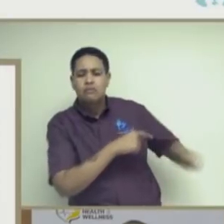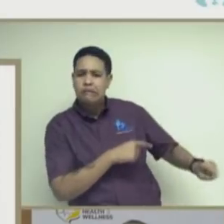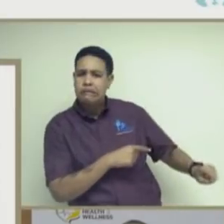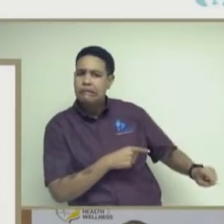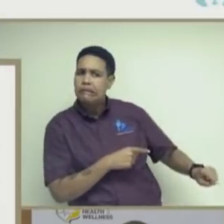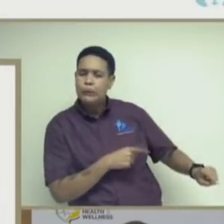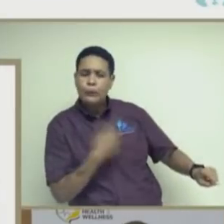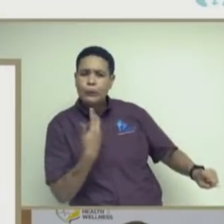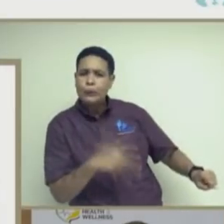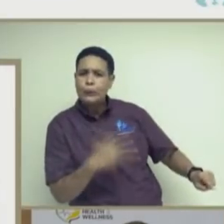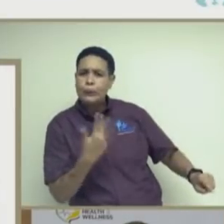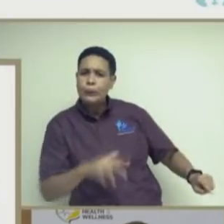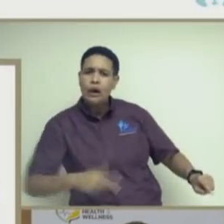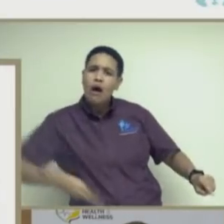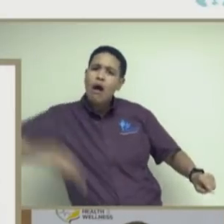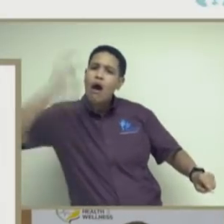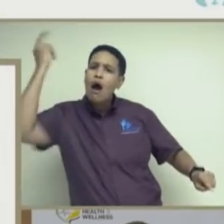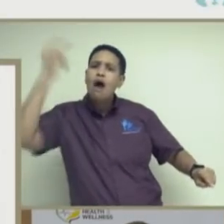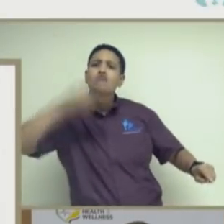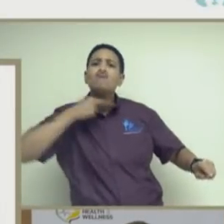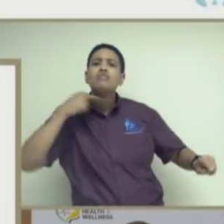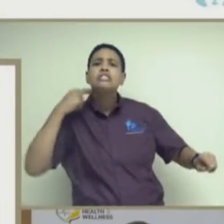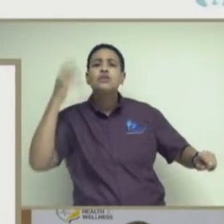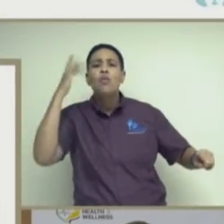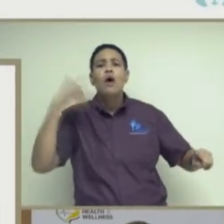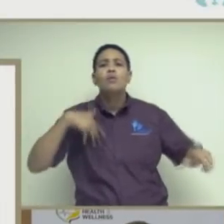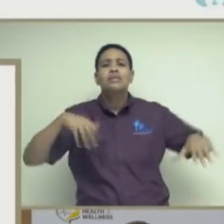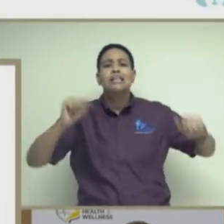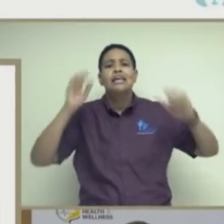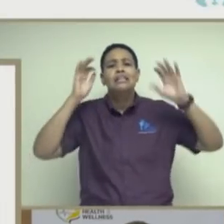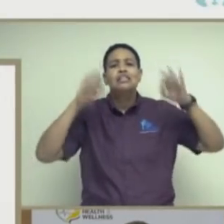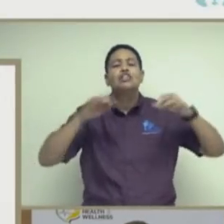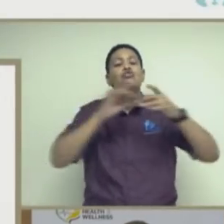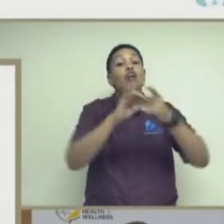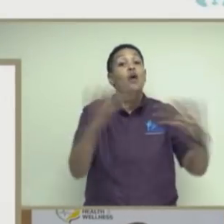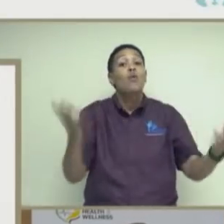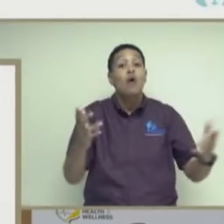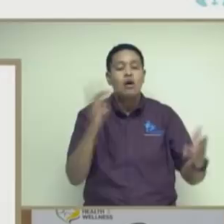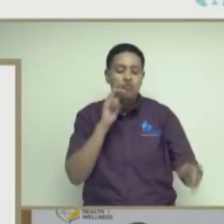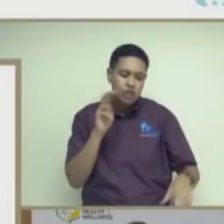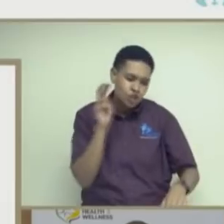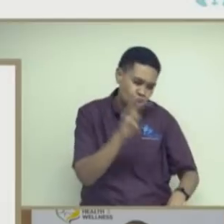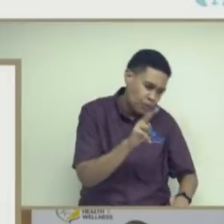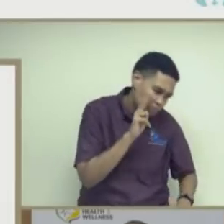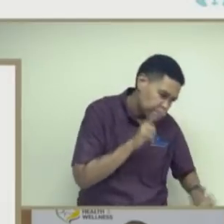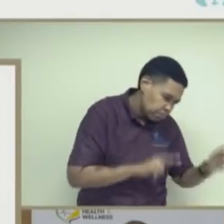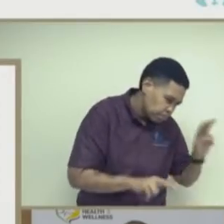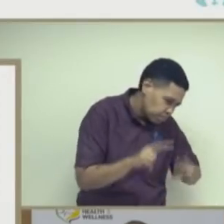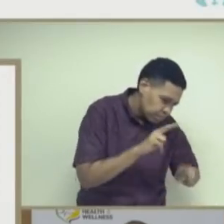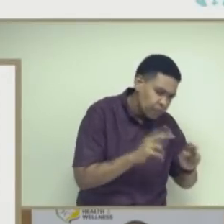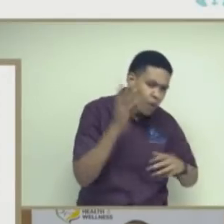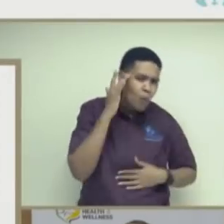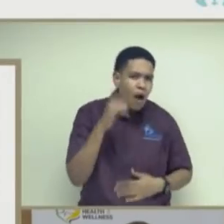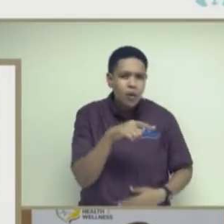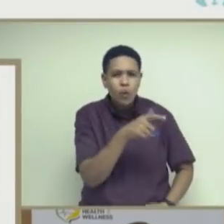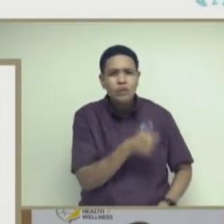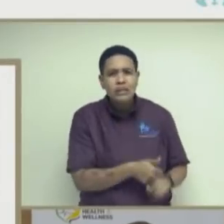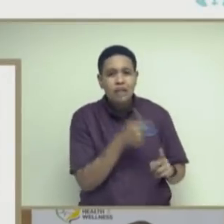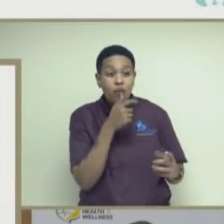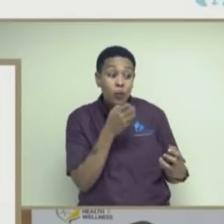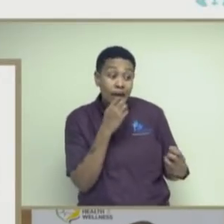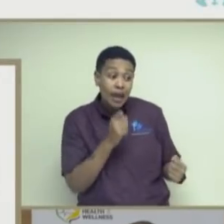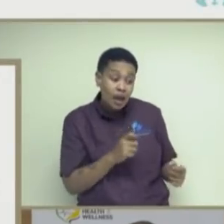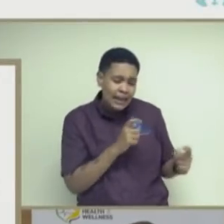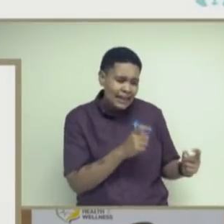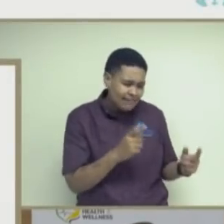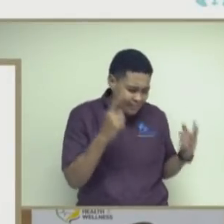at extreme risk, which is why we take decisions around visitation and why those who are caregivers have to